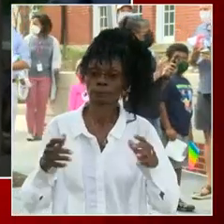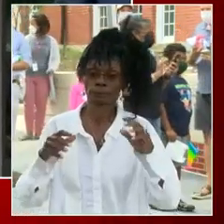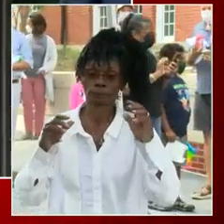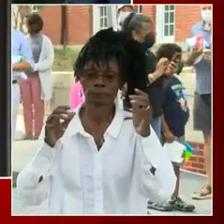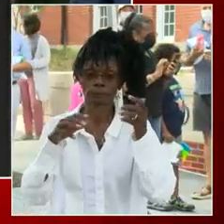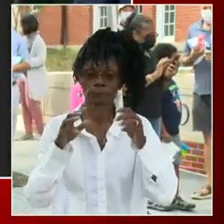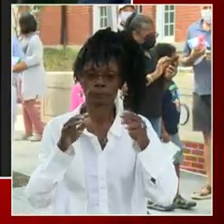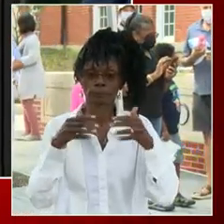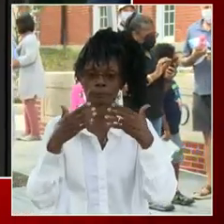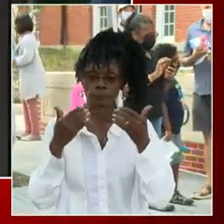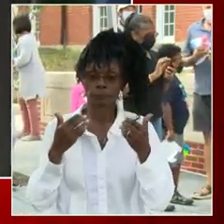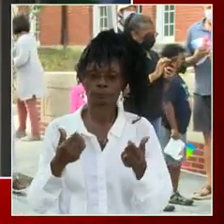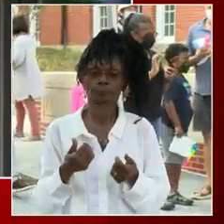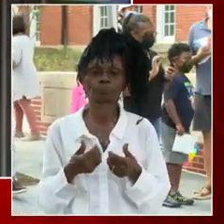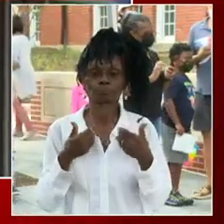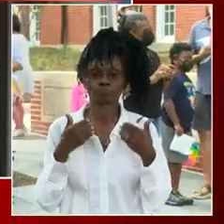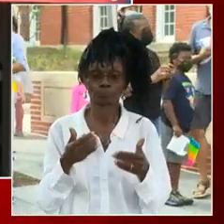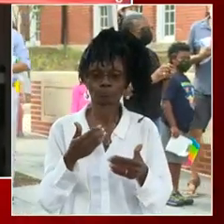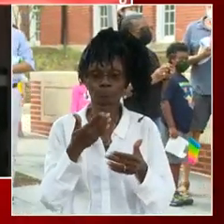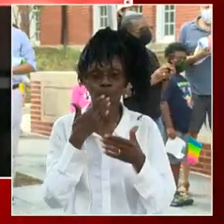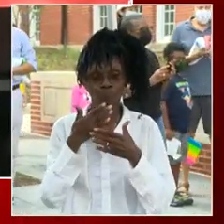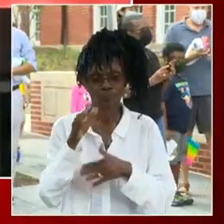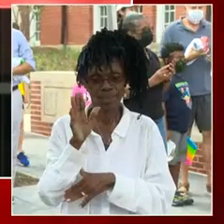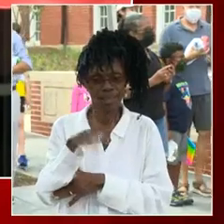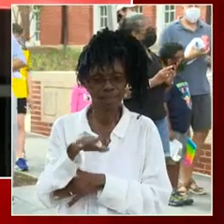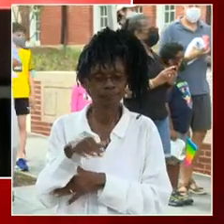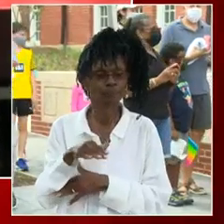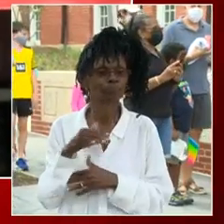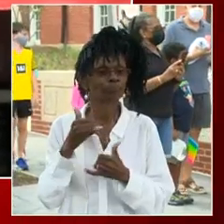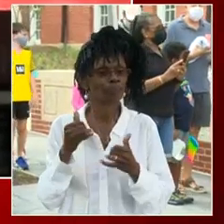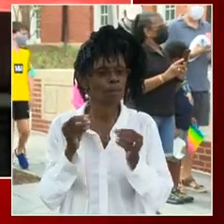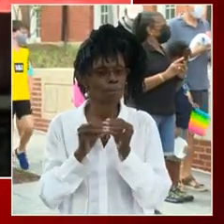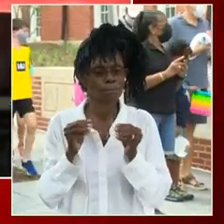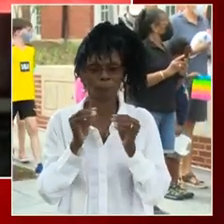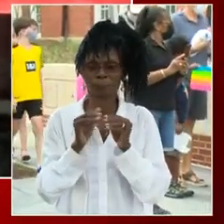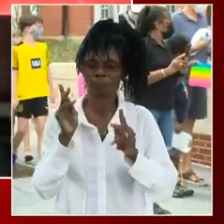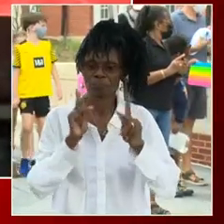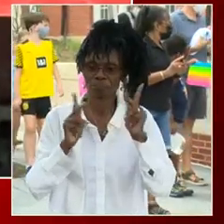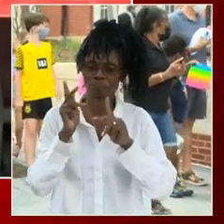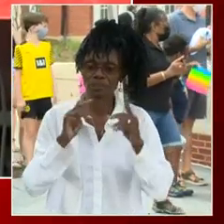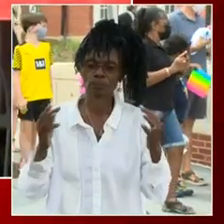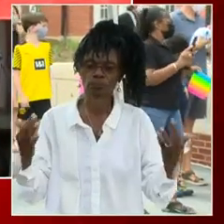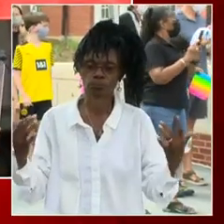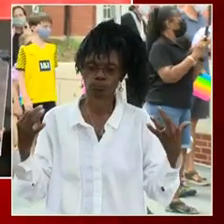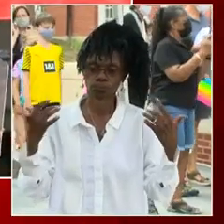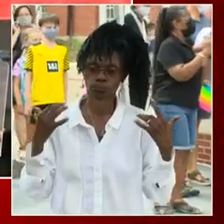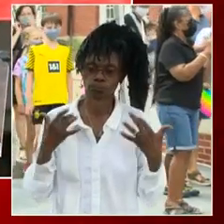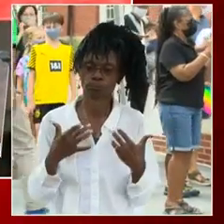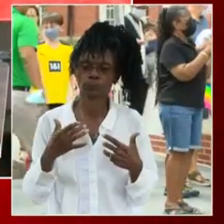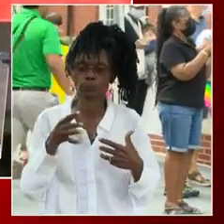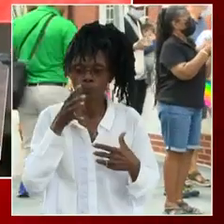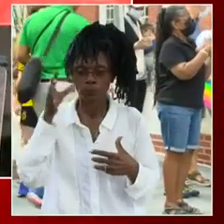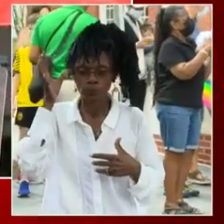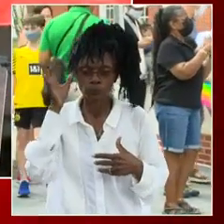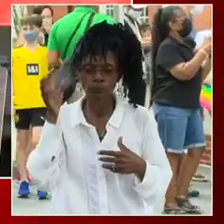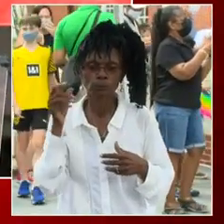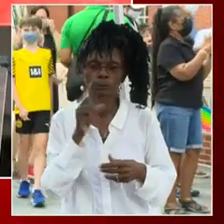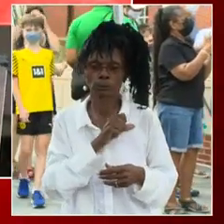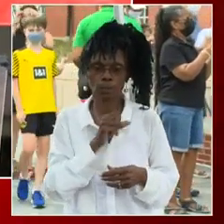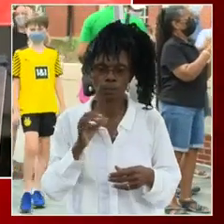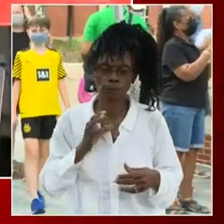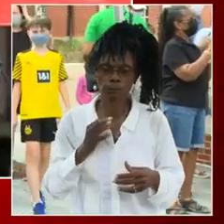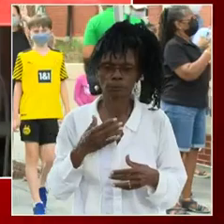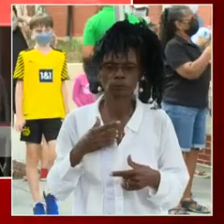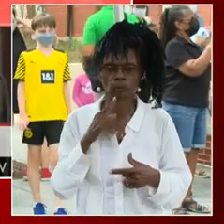other dignitaries who've gathered here today. I appreciate your support and presence. I want to thank